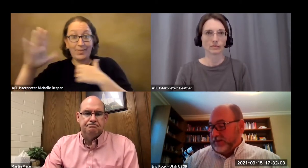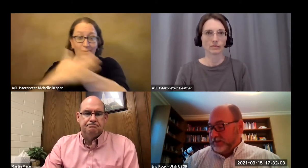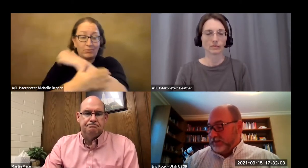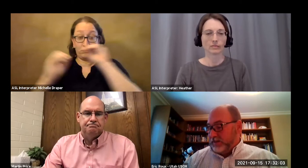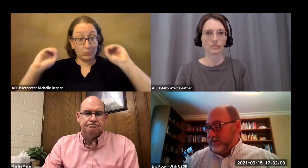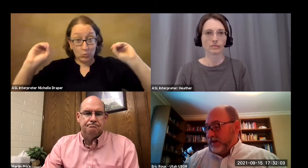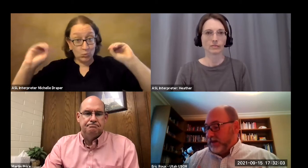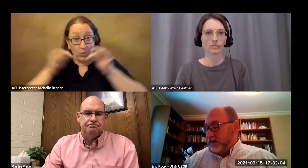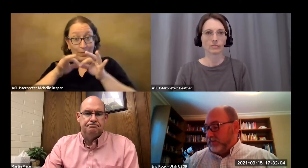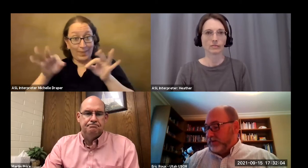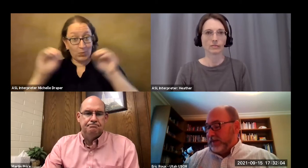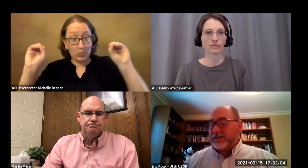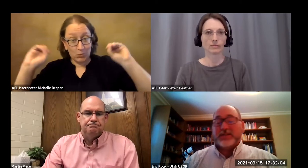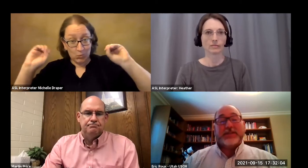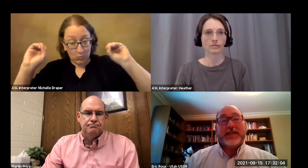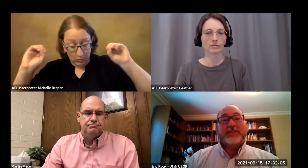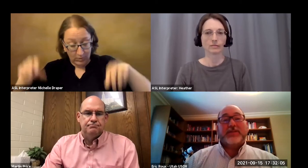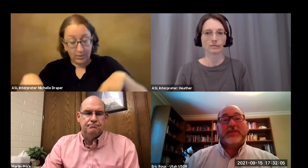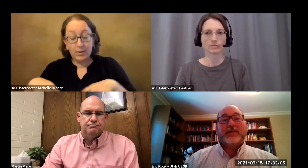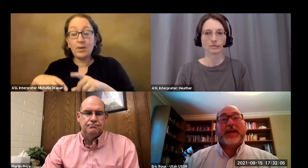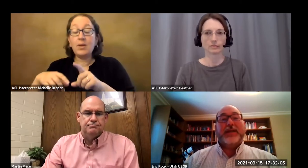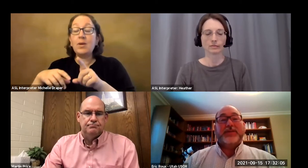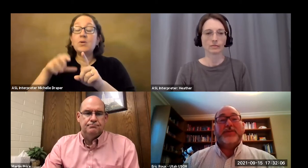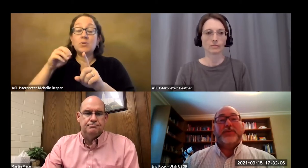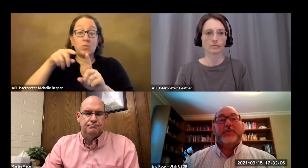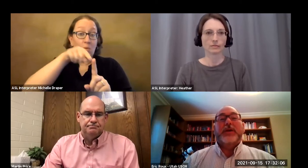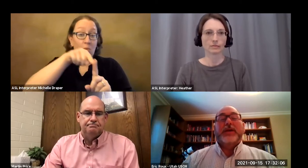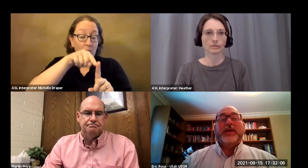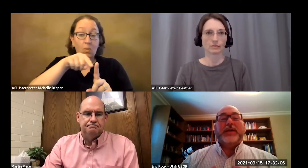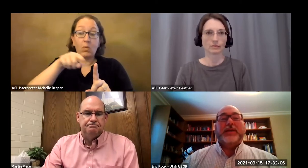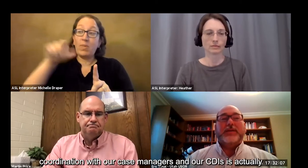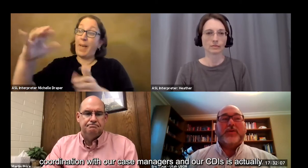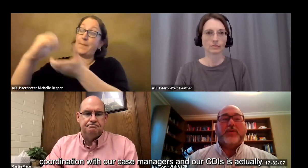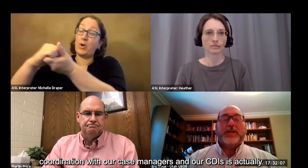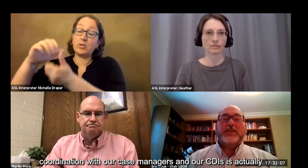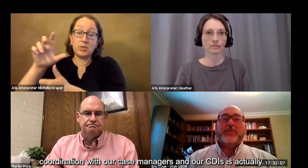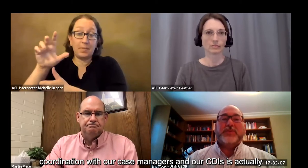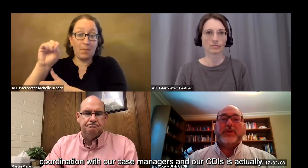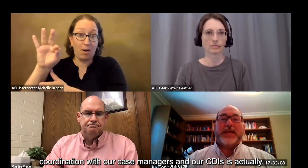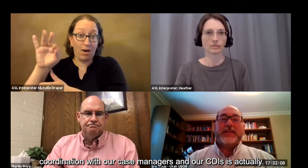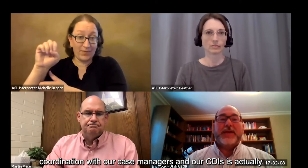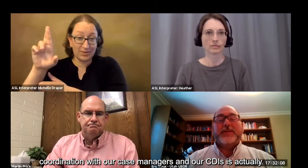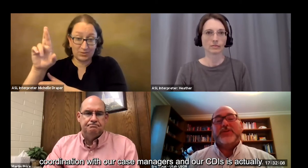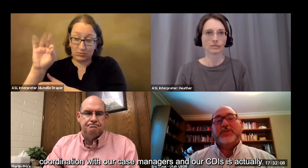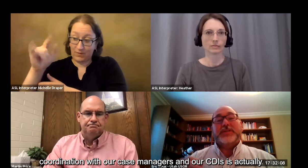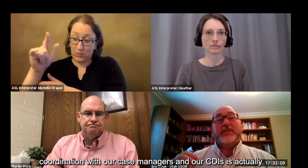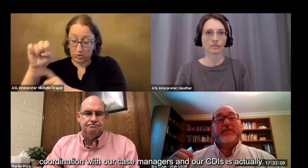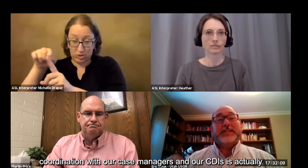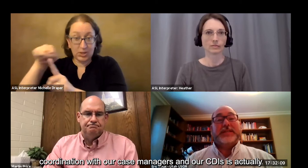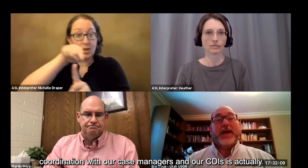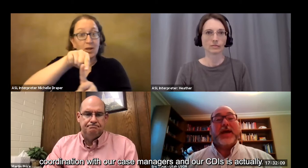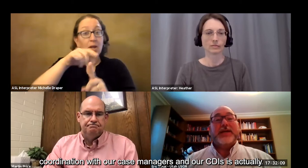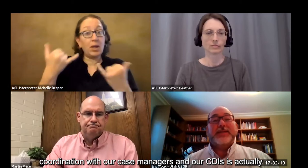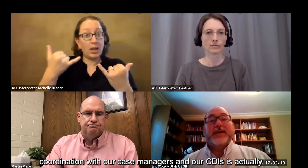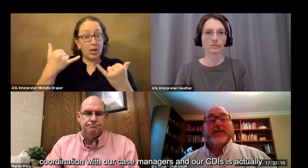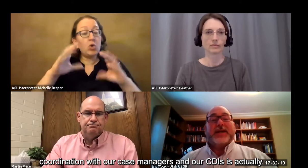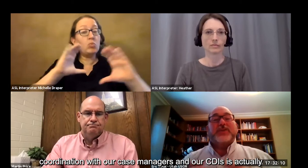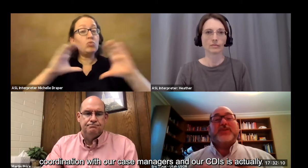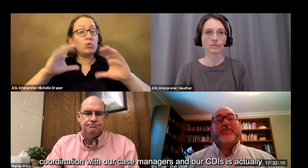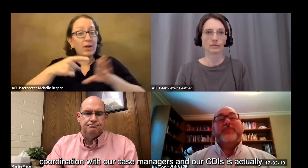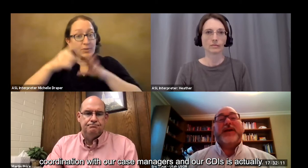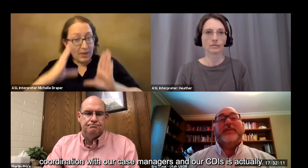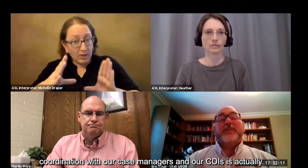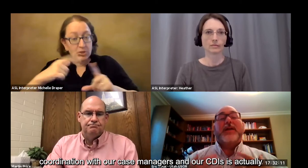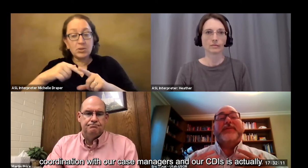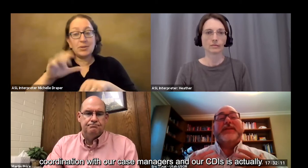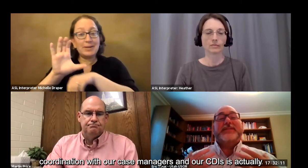the things that a communication assessor can do in coordination with our case managers and our CDIs is